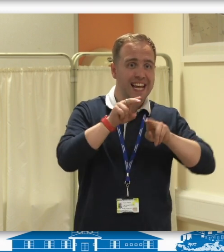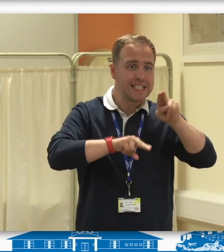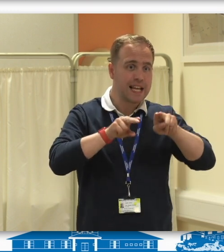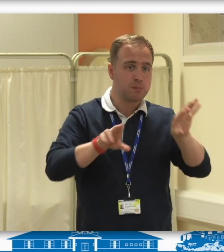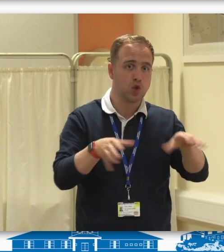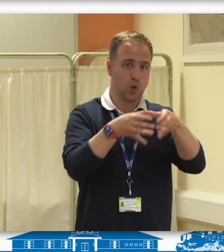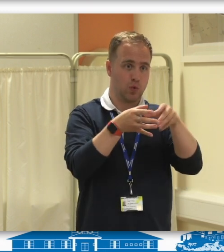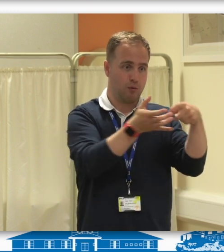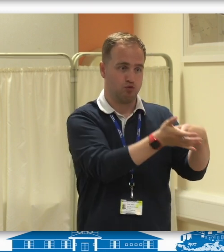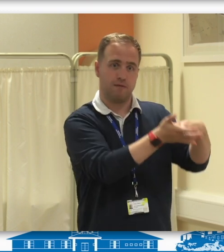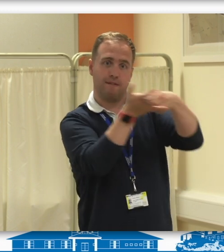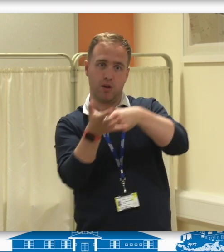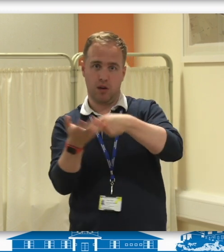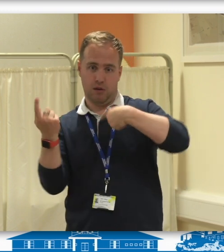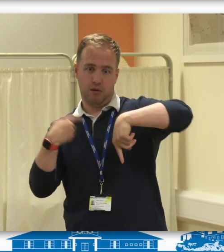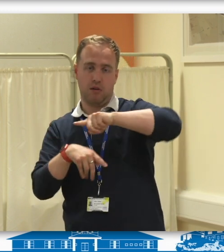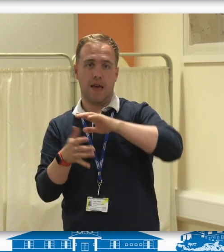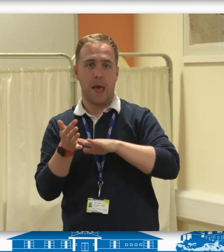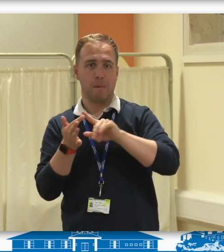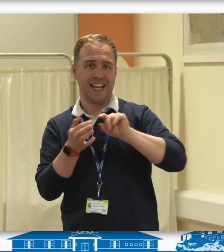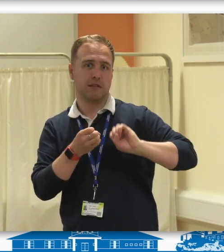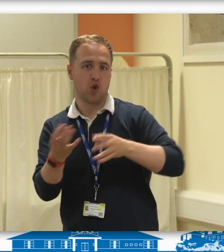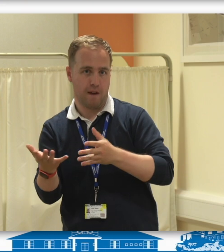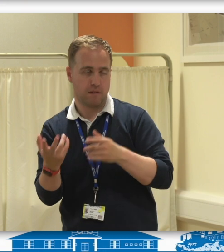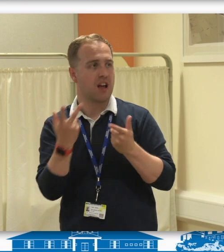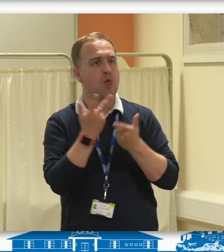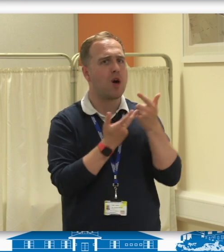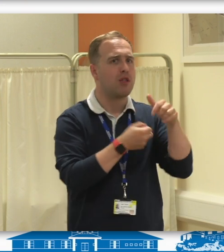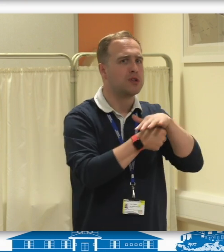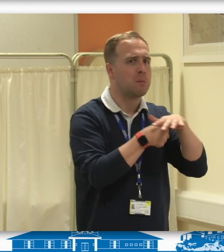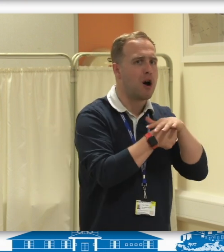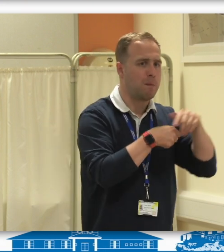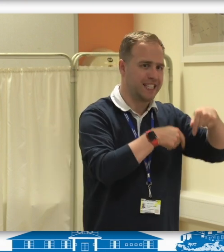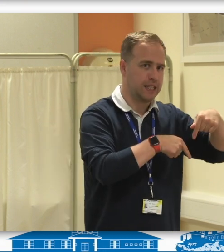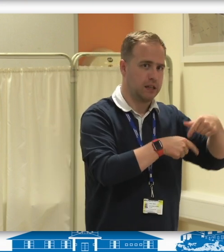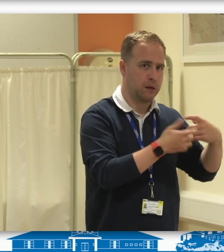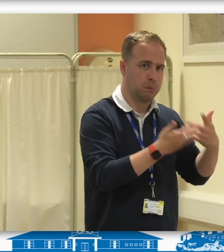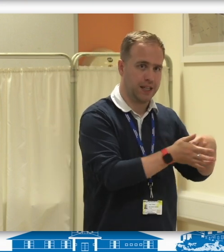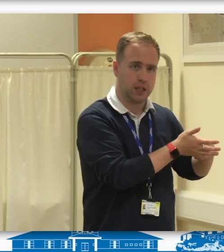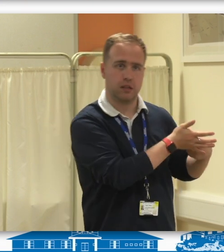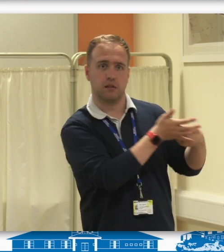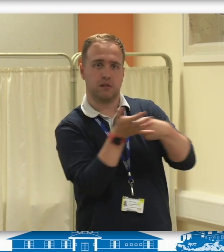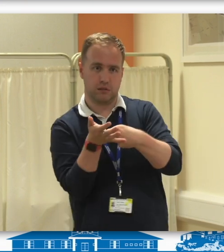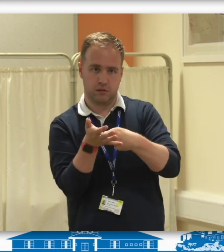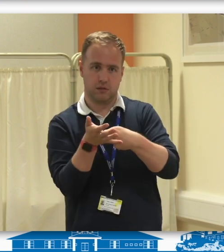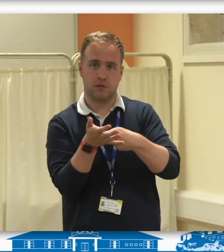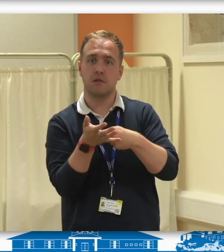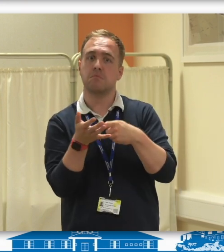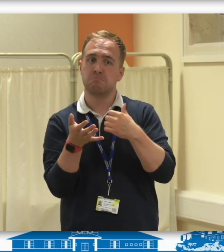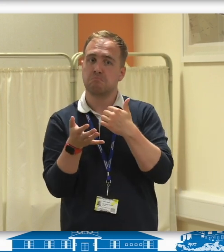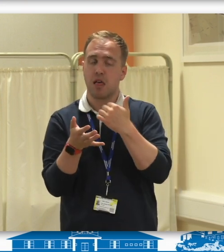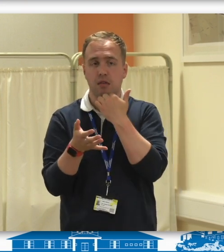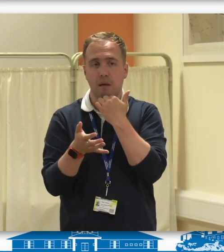referring direct into ourselves, as well as another department within the hospital. And